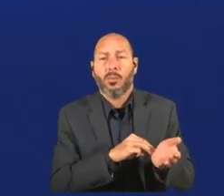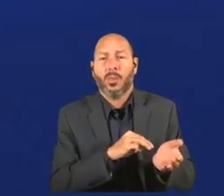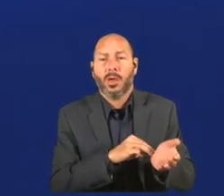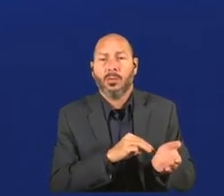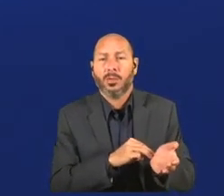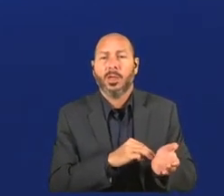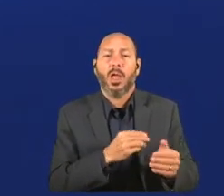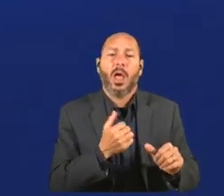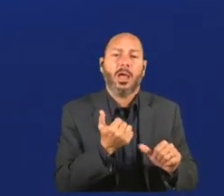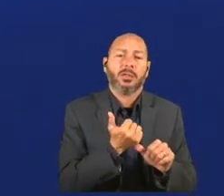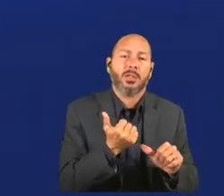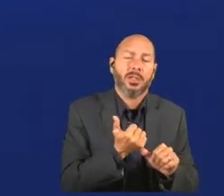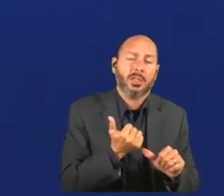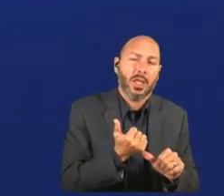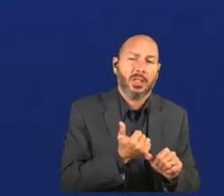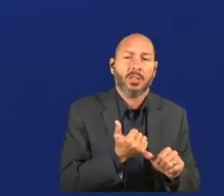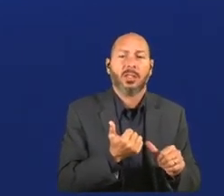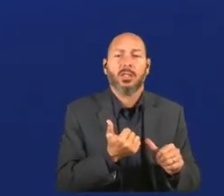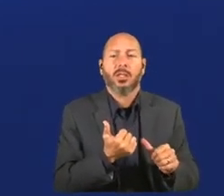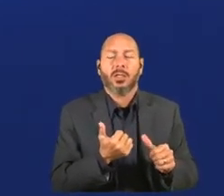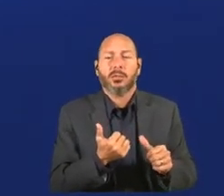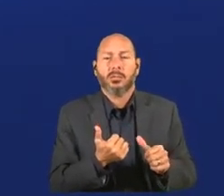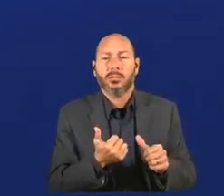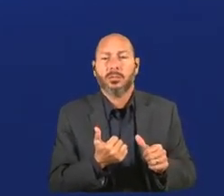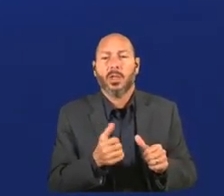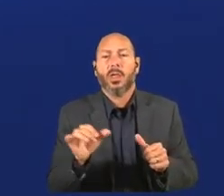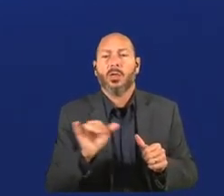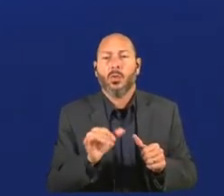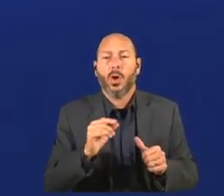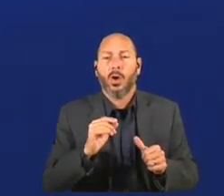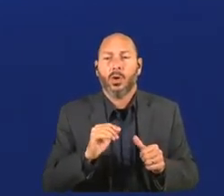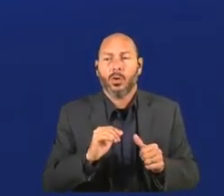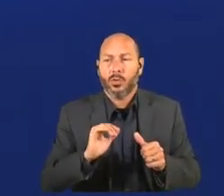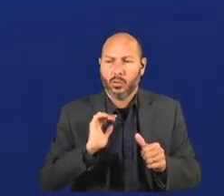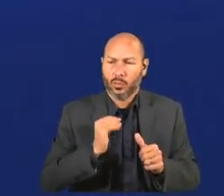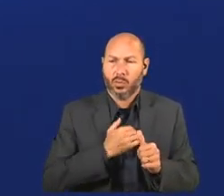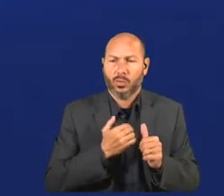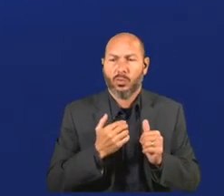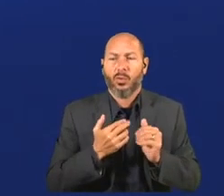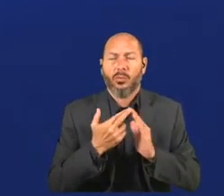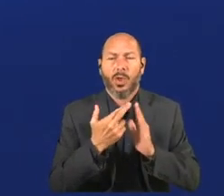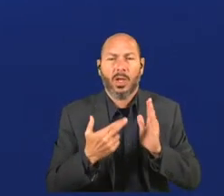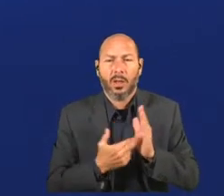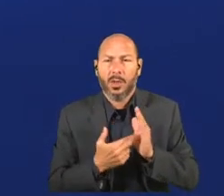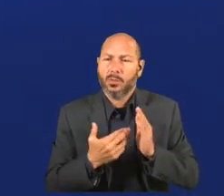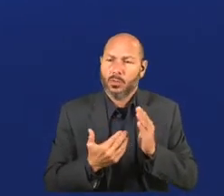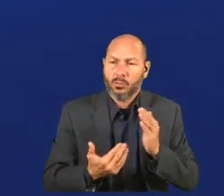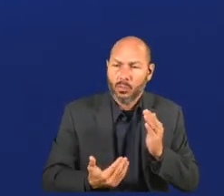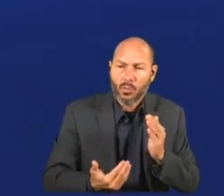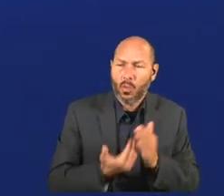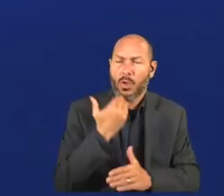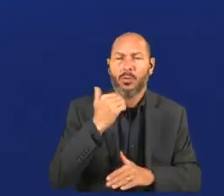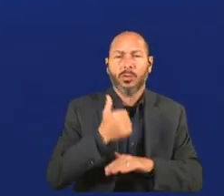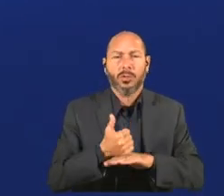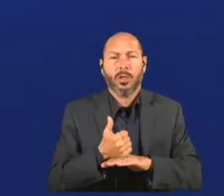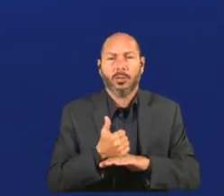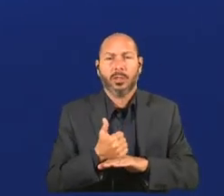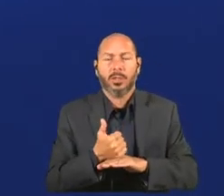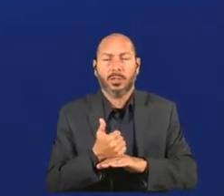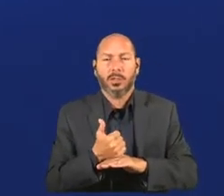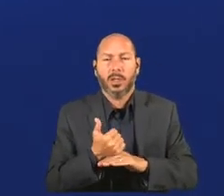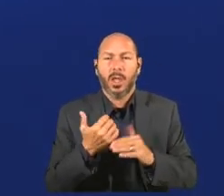physician assistants? How do we find a way to innovate our regulations that right now create